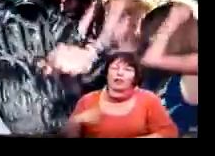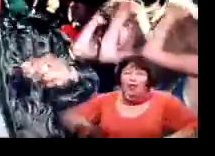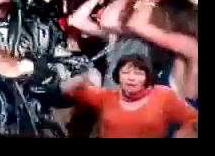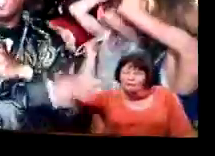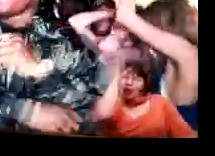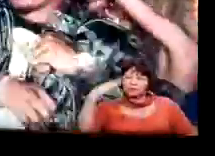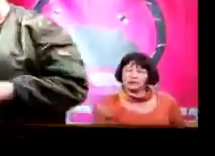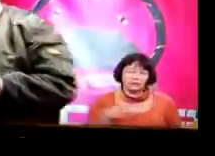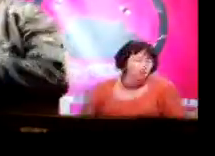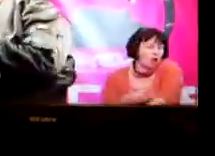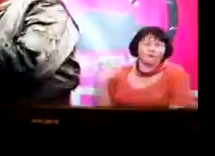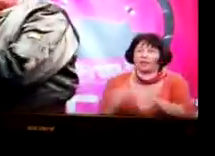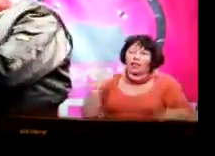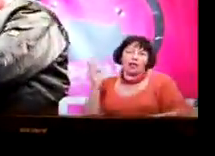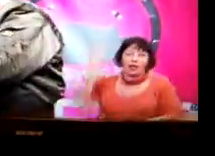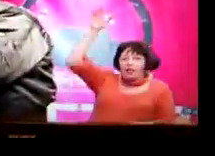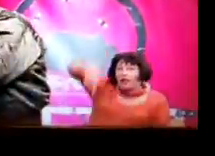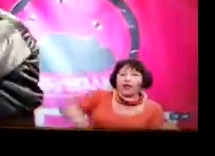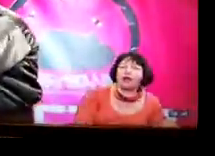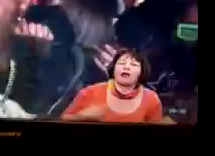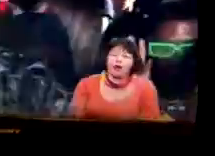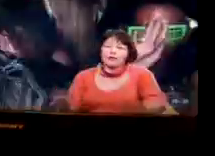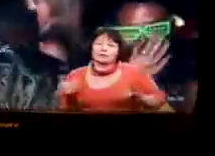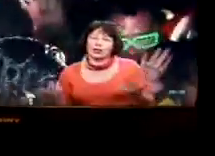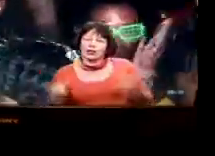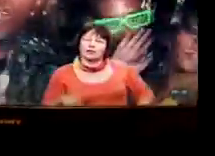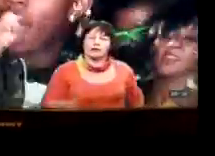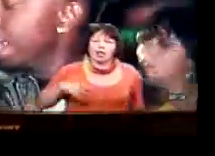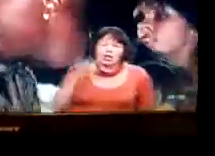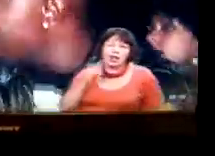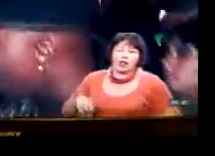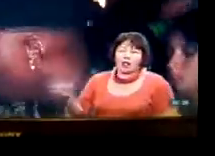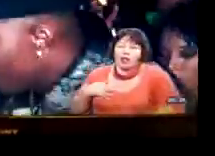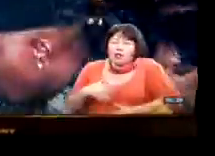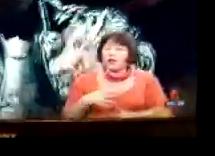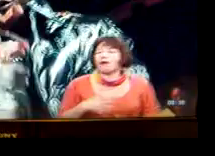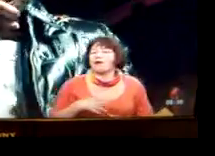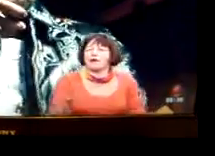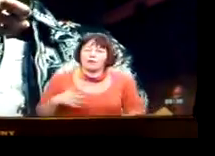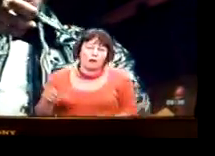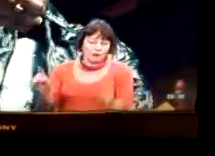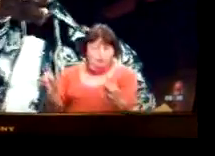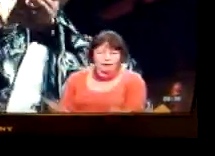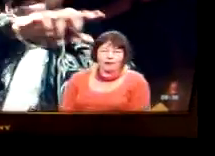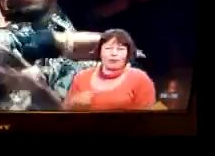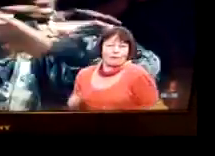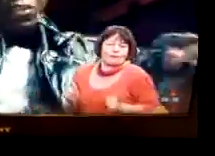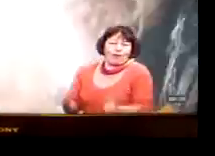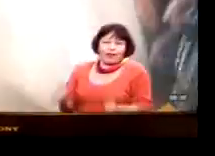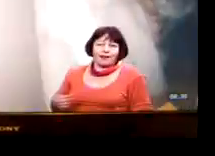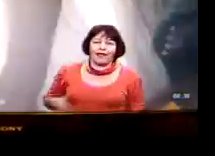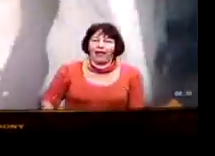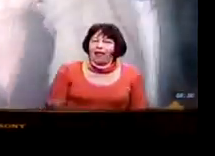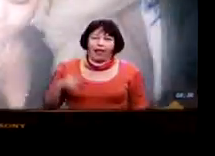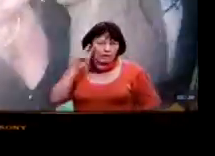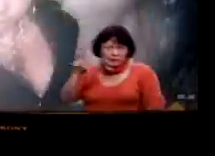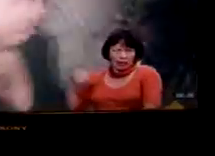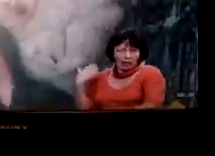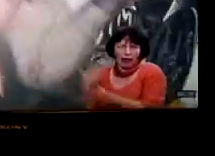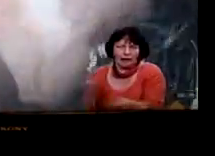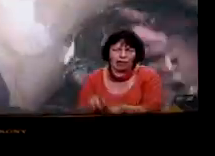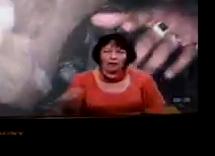like that. Slow, fast, up, down. Bring it back. Yo, friend, how you whine like that? Beautiful, you look so fine like that. Ain't seen it for a long time